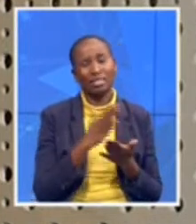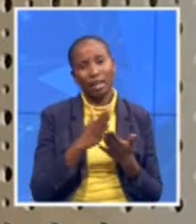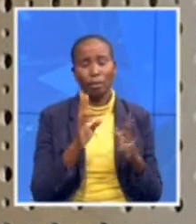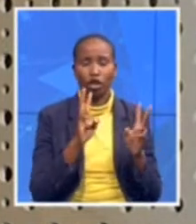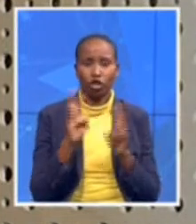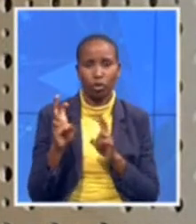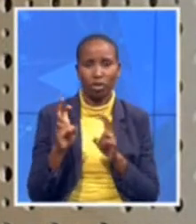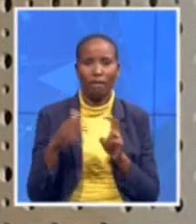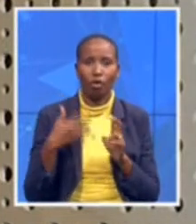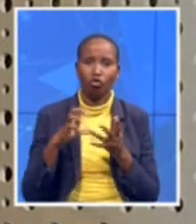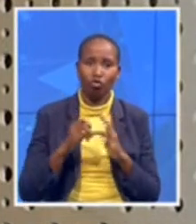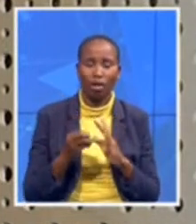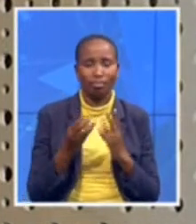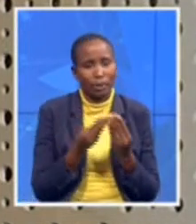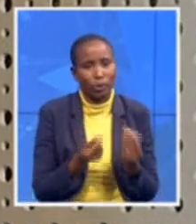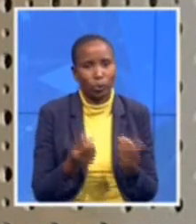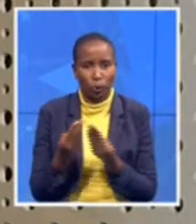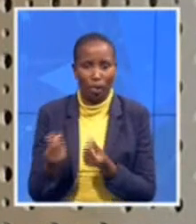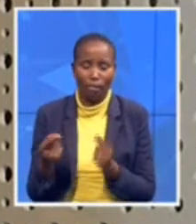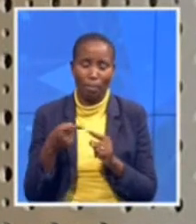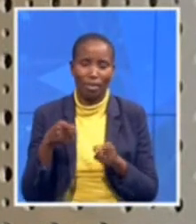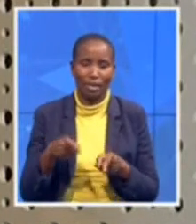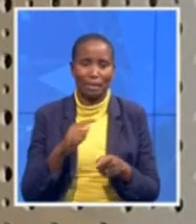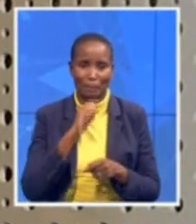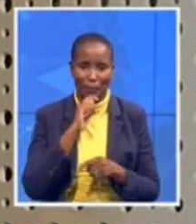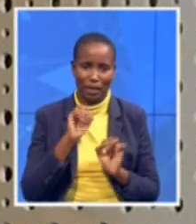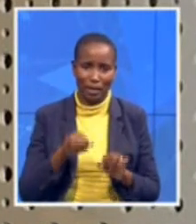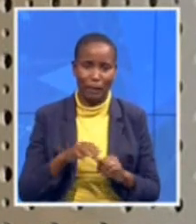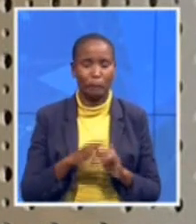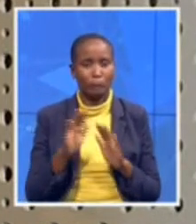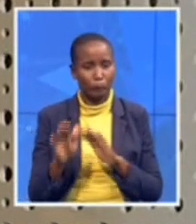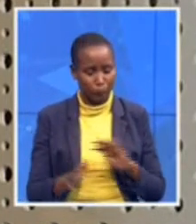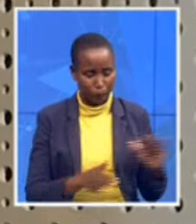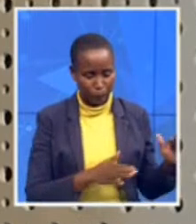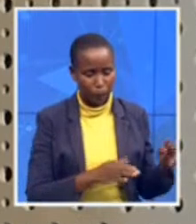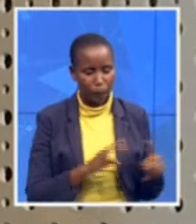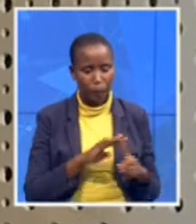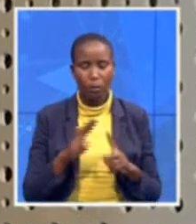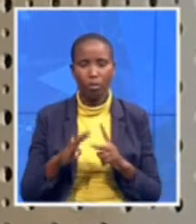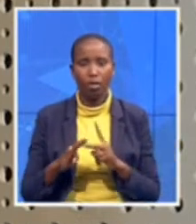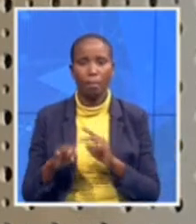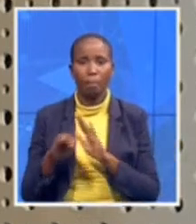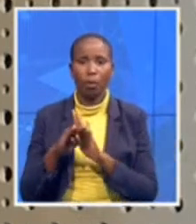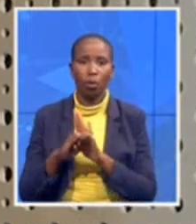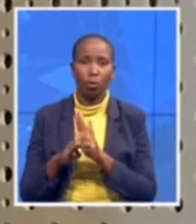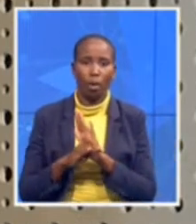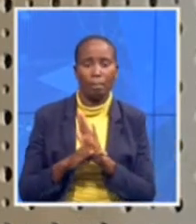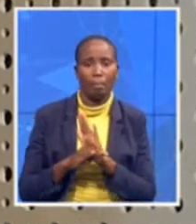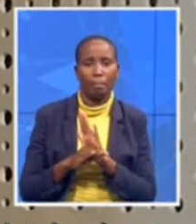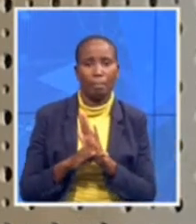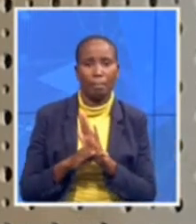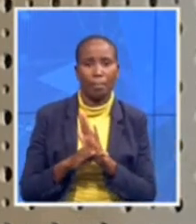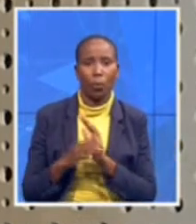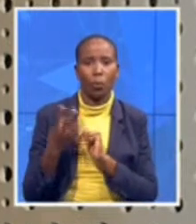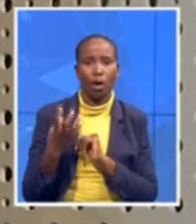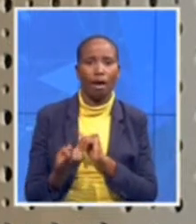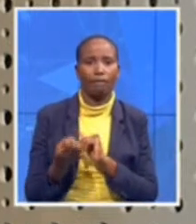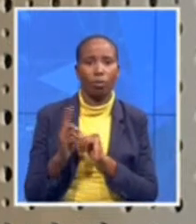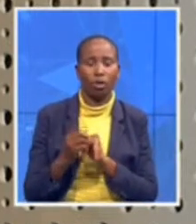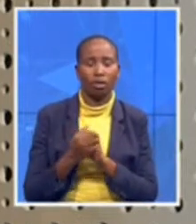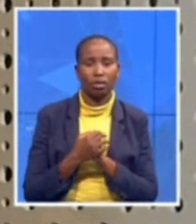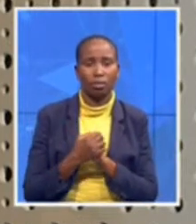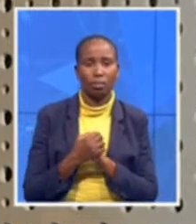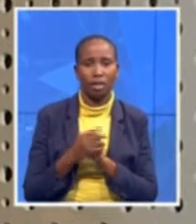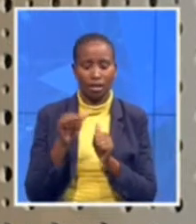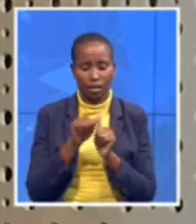this morning. And this is our program. Like I mentioned, we have the Deputy Minister in our midst. He will provide